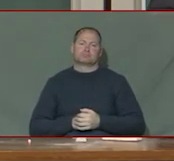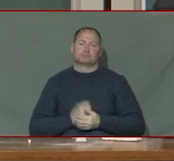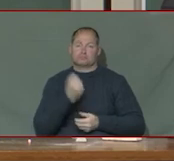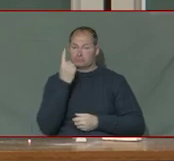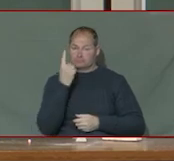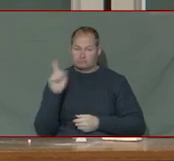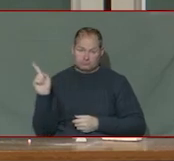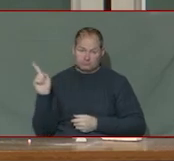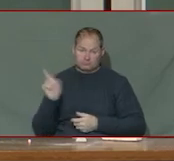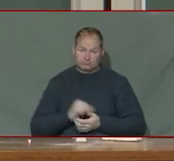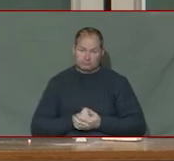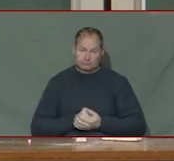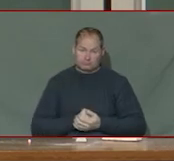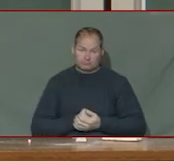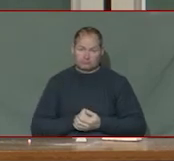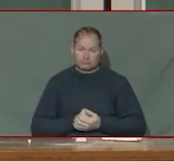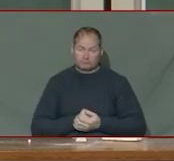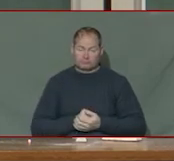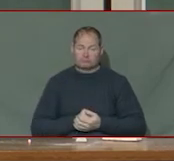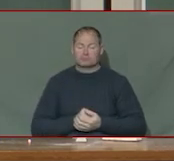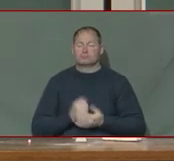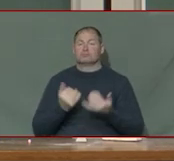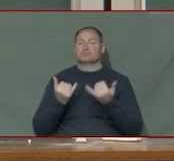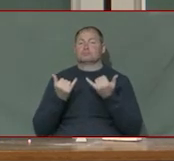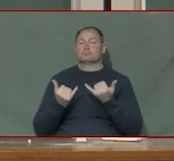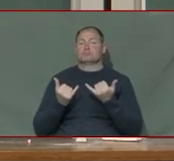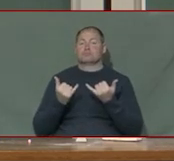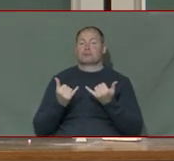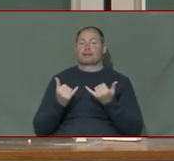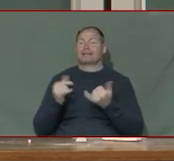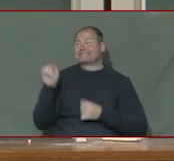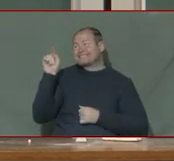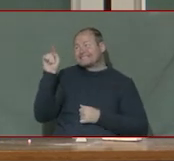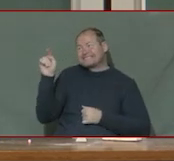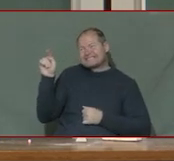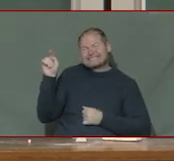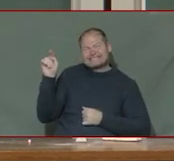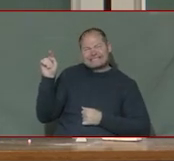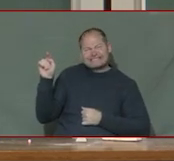that? So if I take the segment,